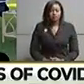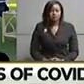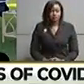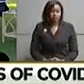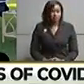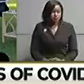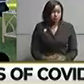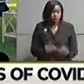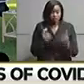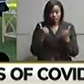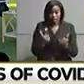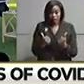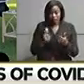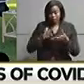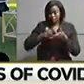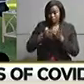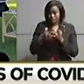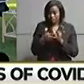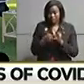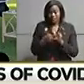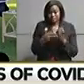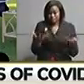So therefore, this means